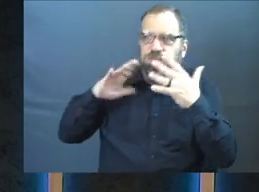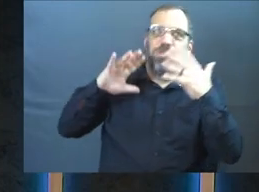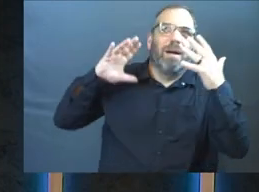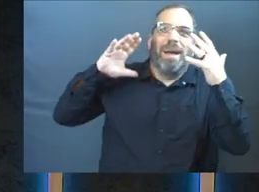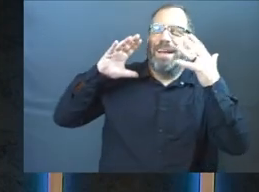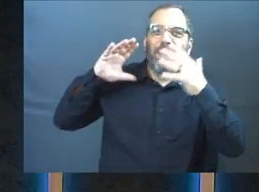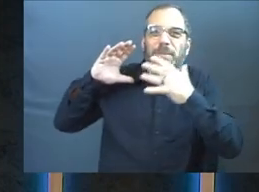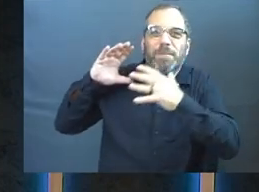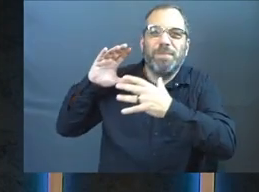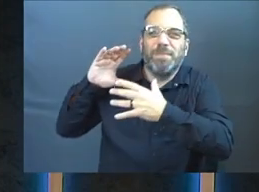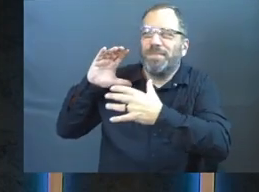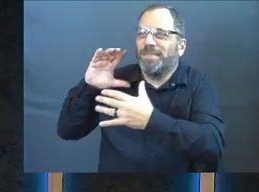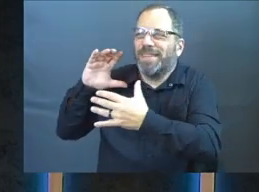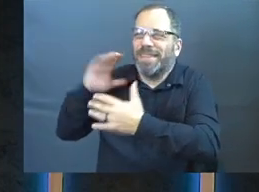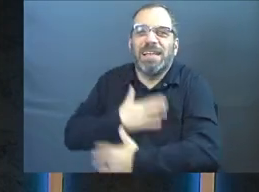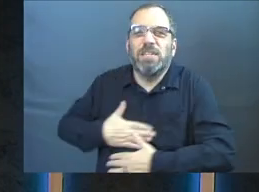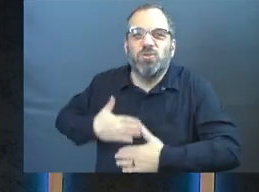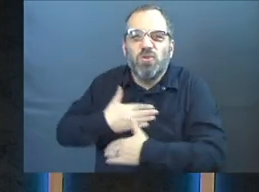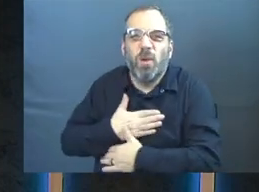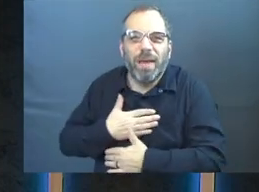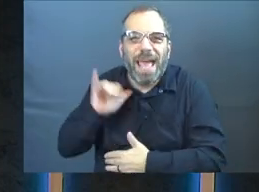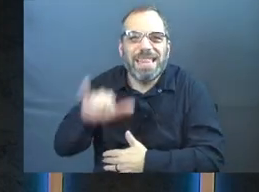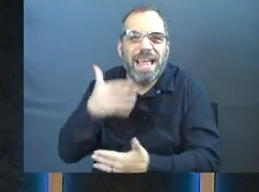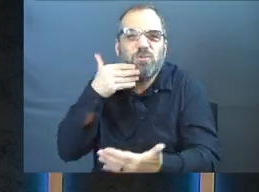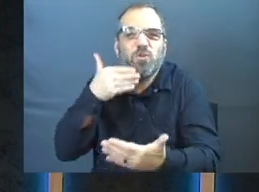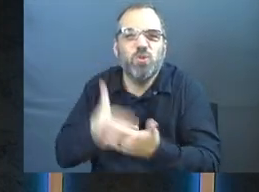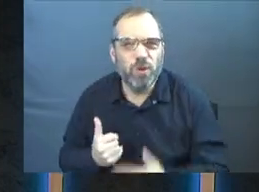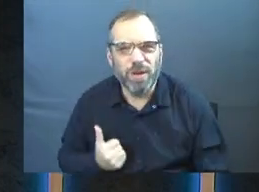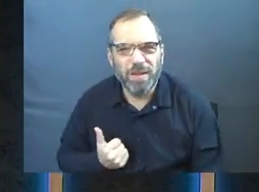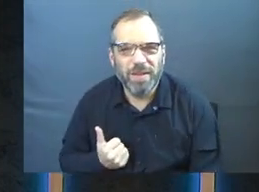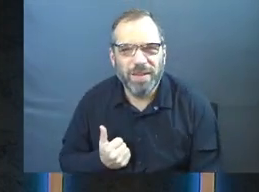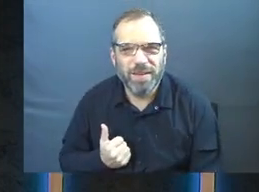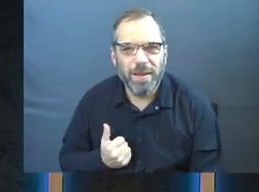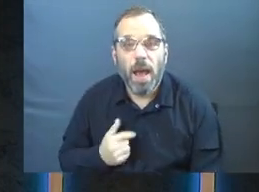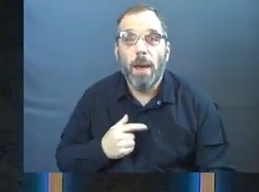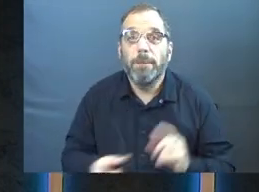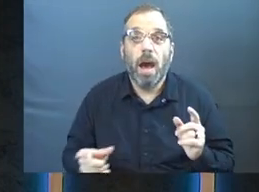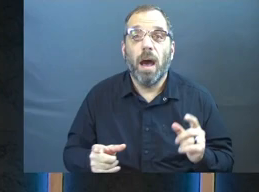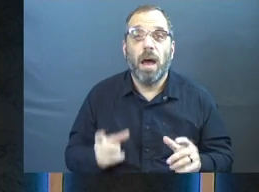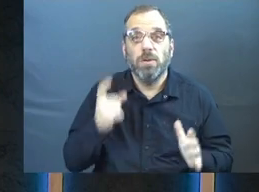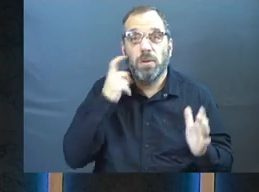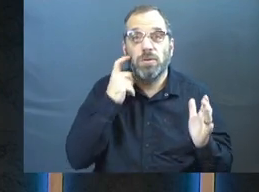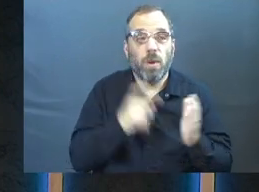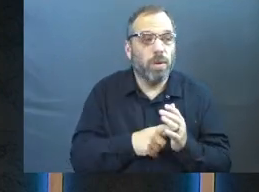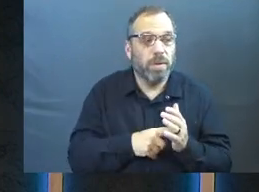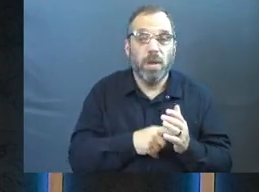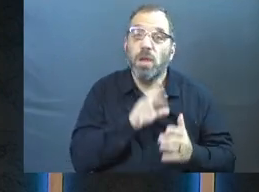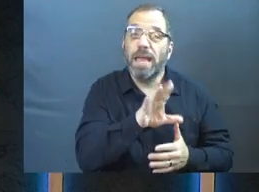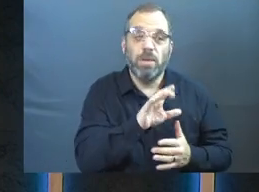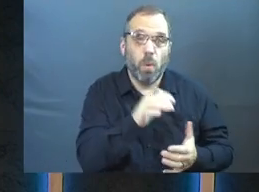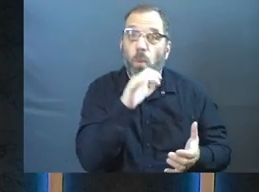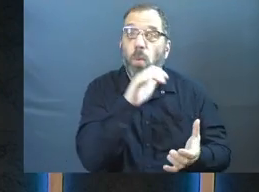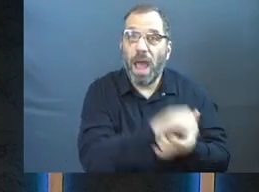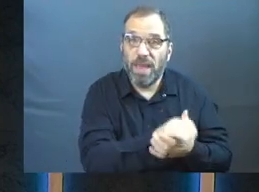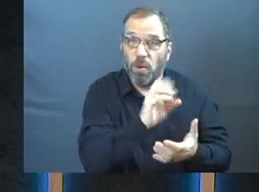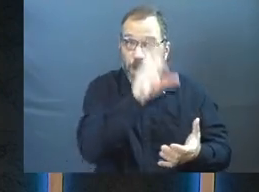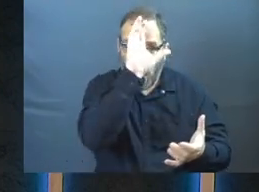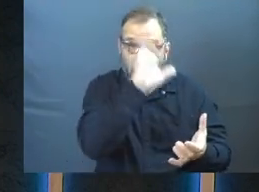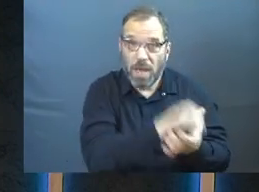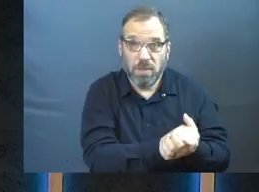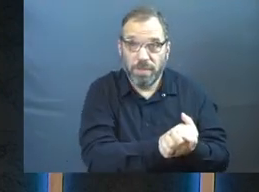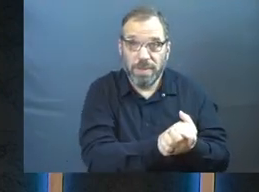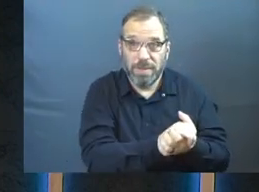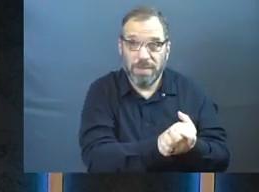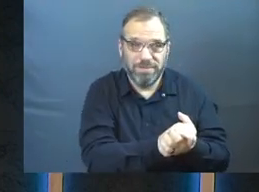to, and that's good. But when you notice that your partner could